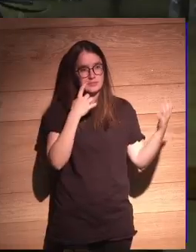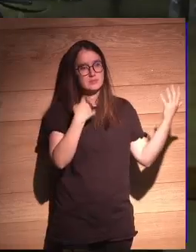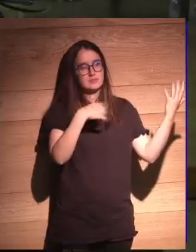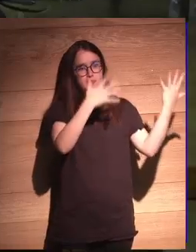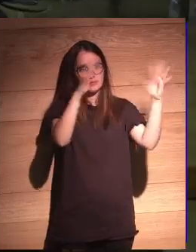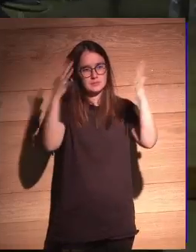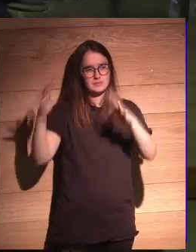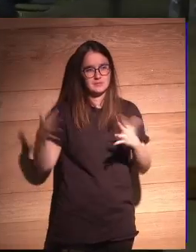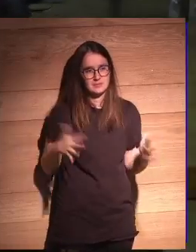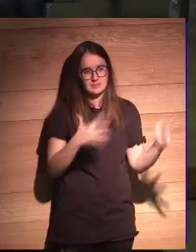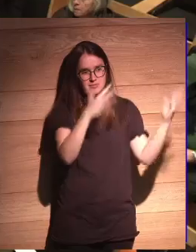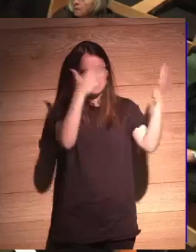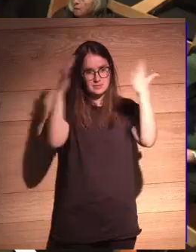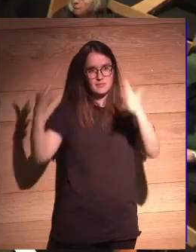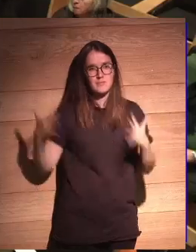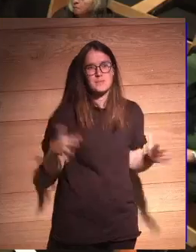debate.